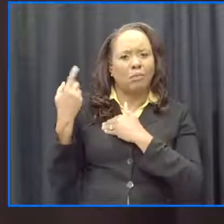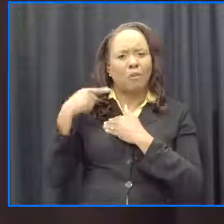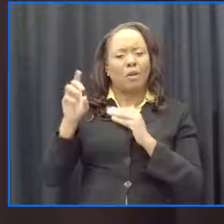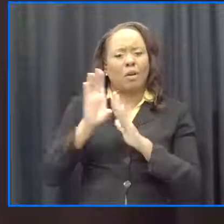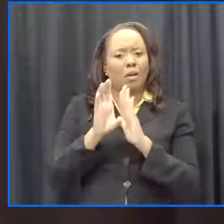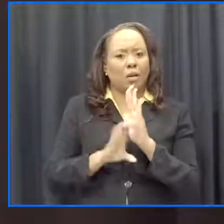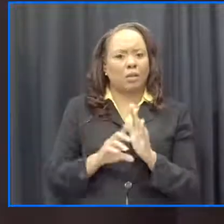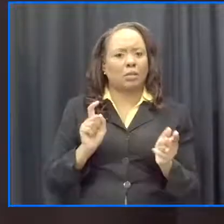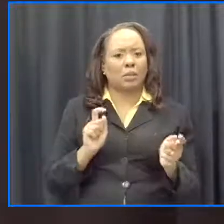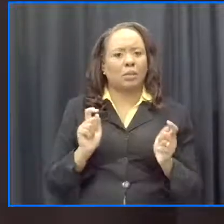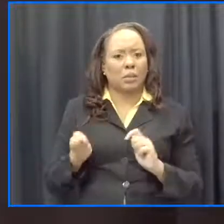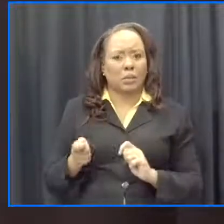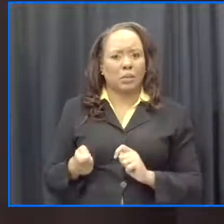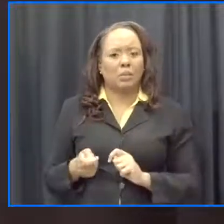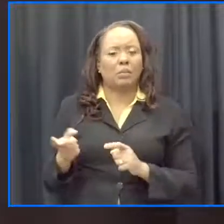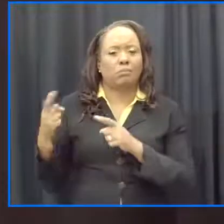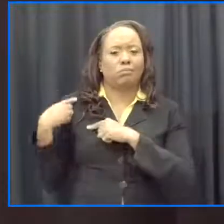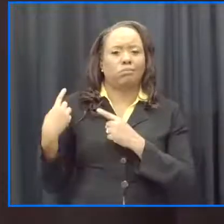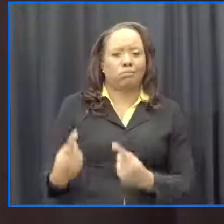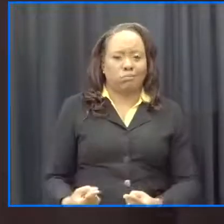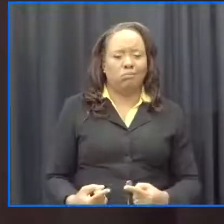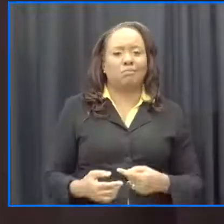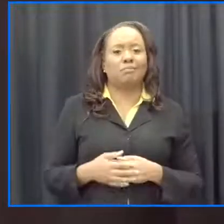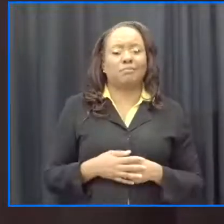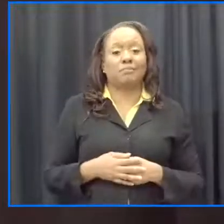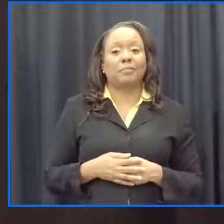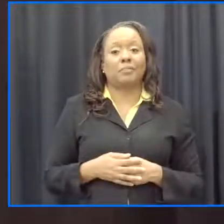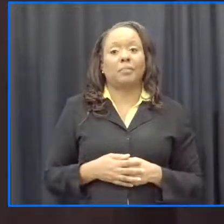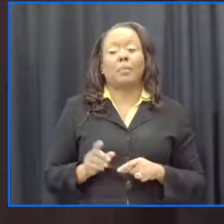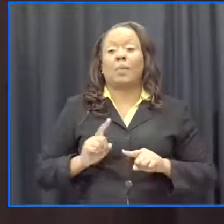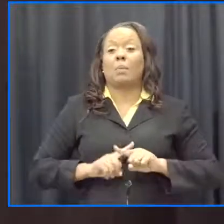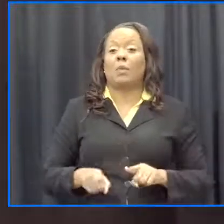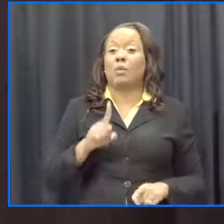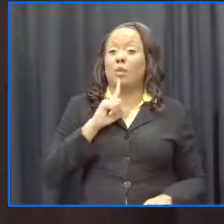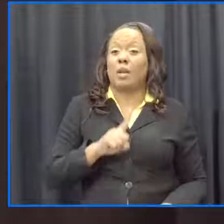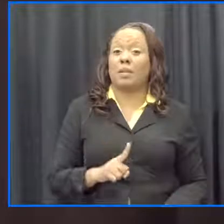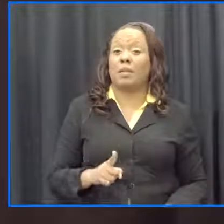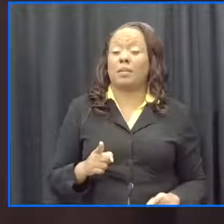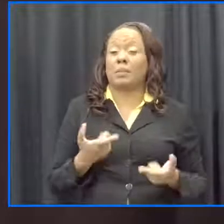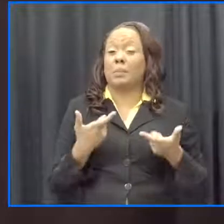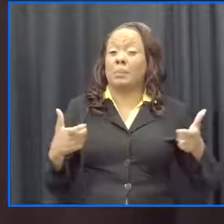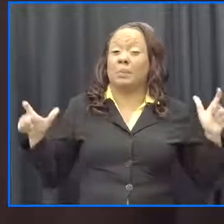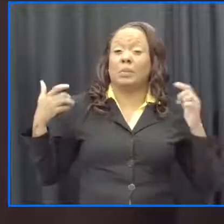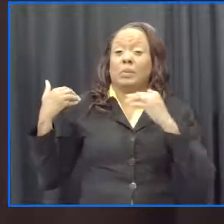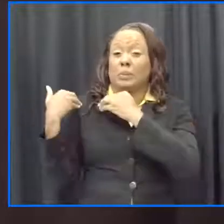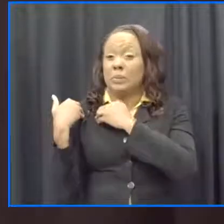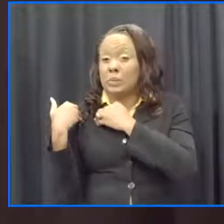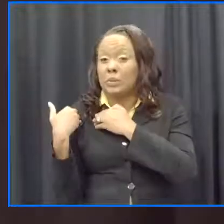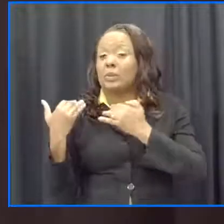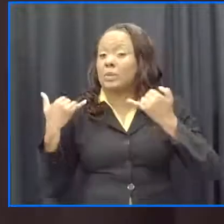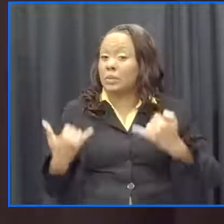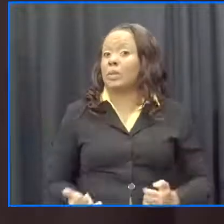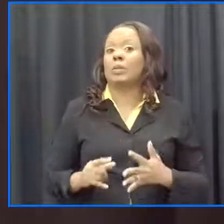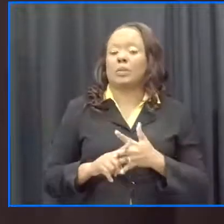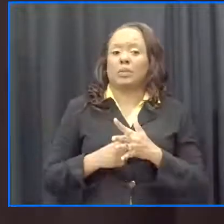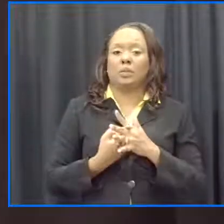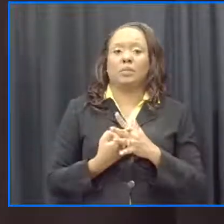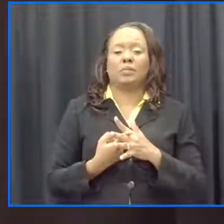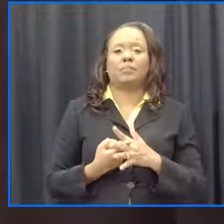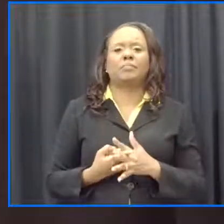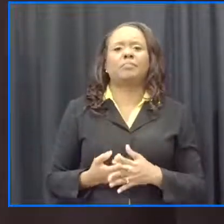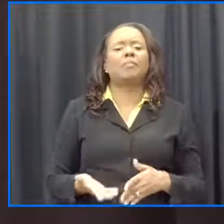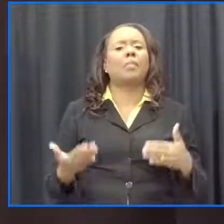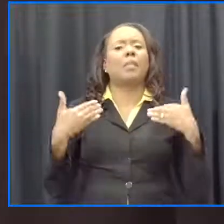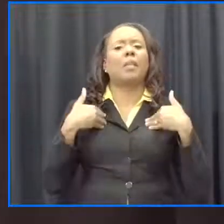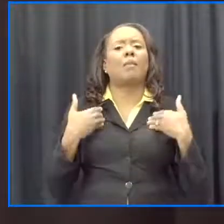constitutional reform and getting it to this point. But the heavy lifting now begins. I have